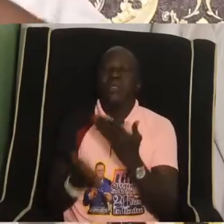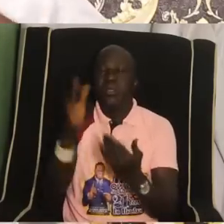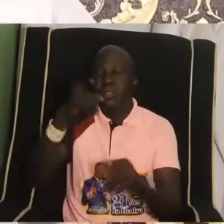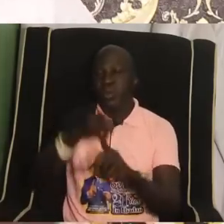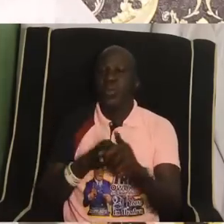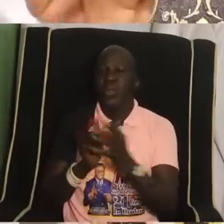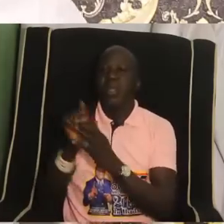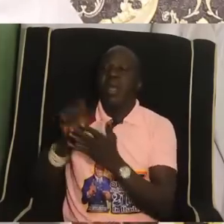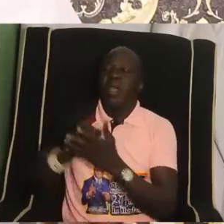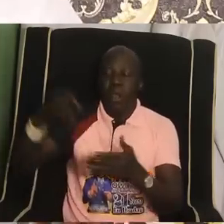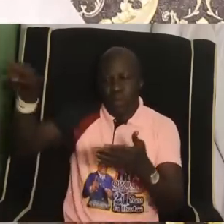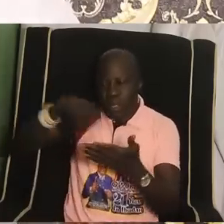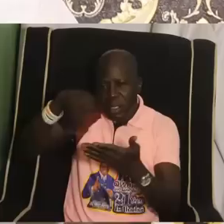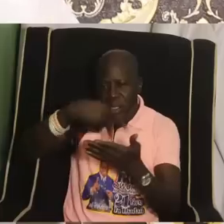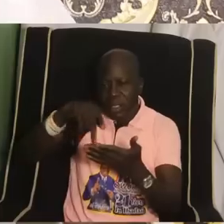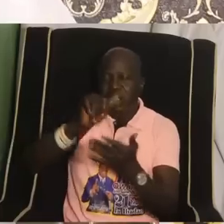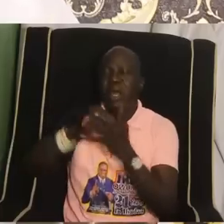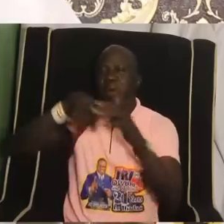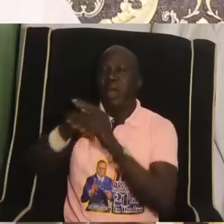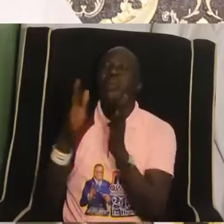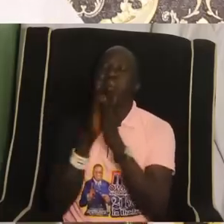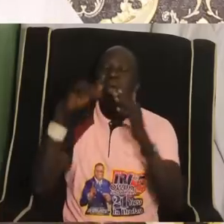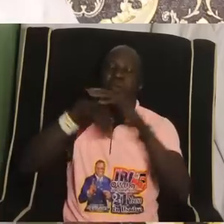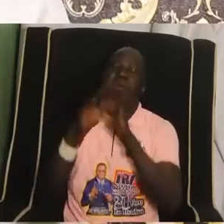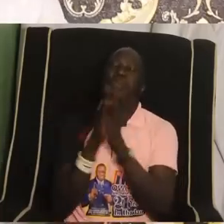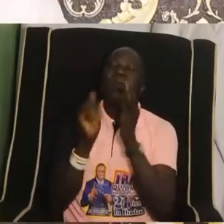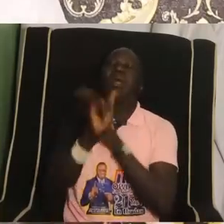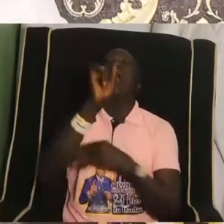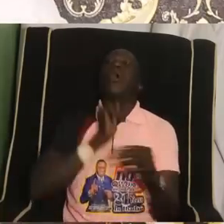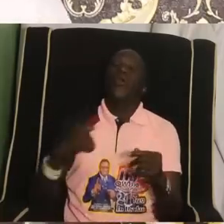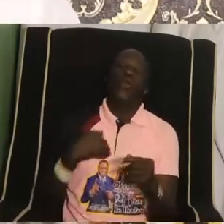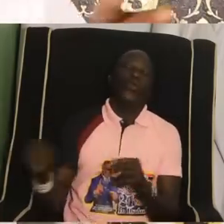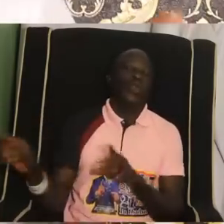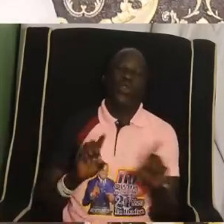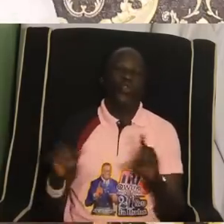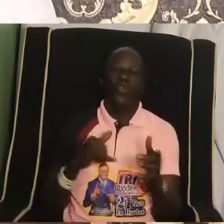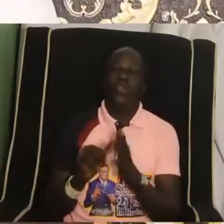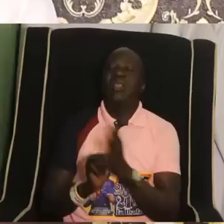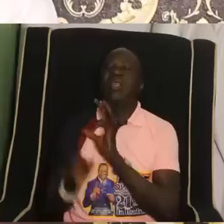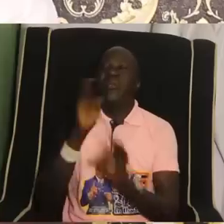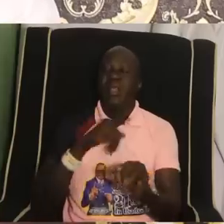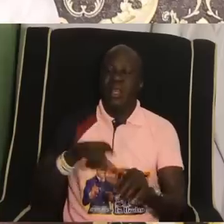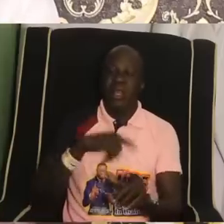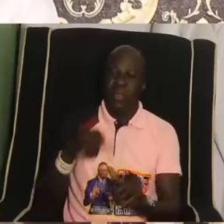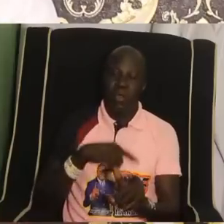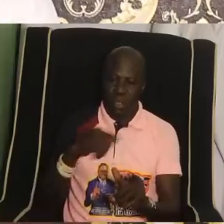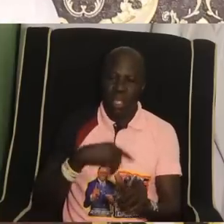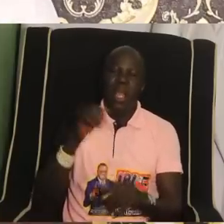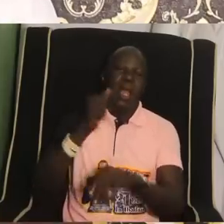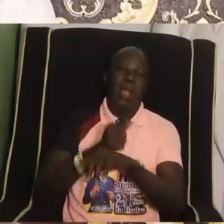Because it's an easy one. You know, I've told her the prayer and the psalm. And we have done that by the